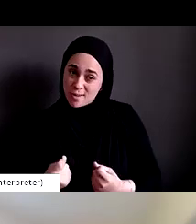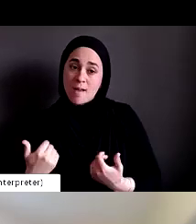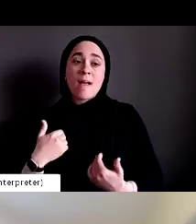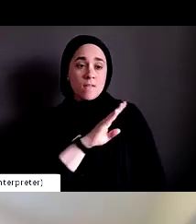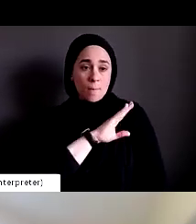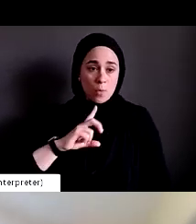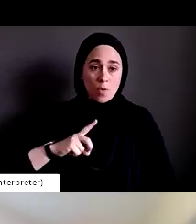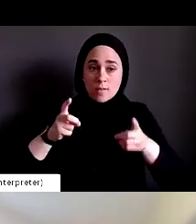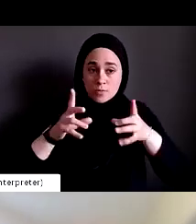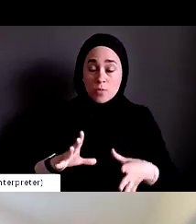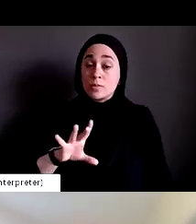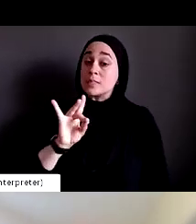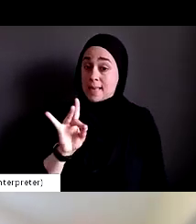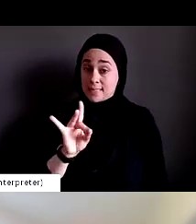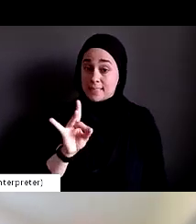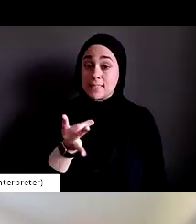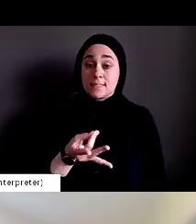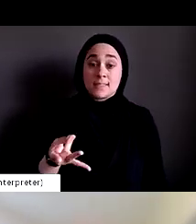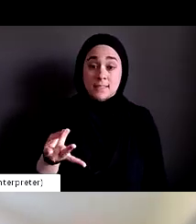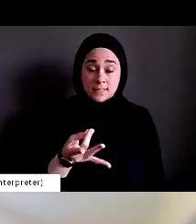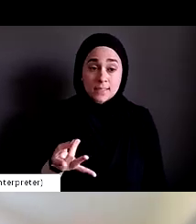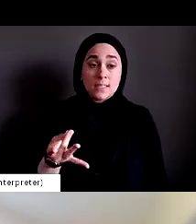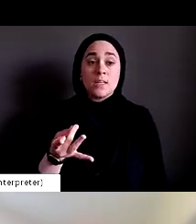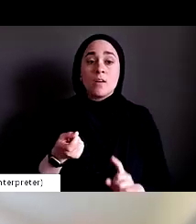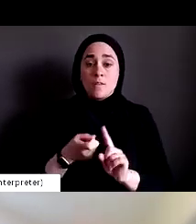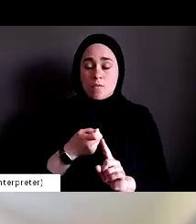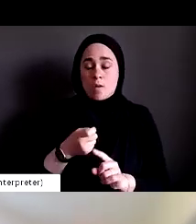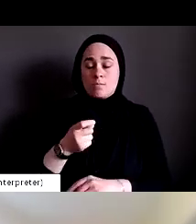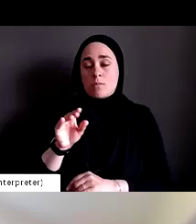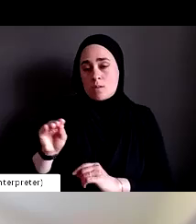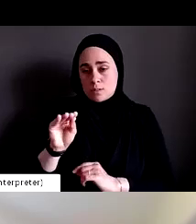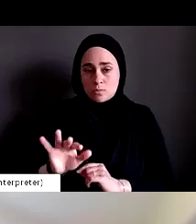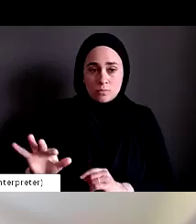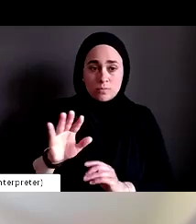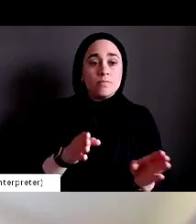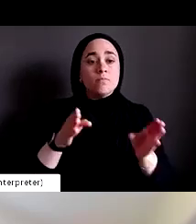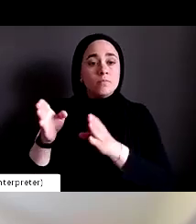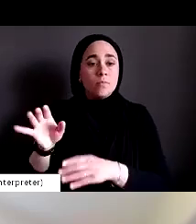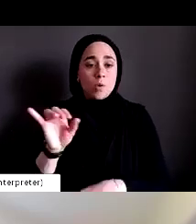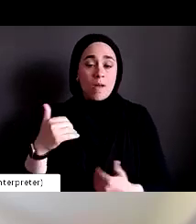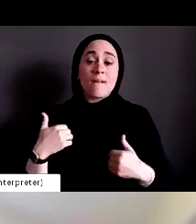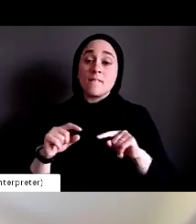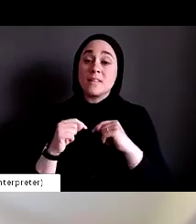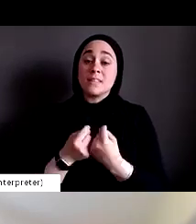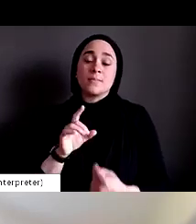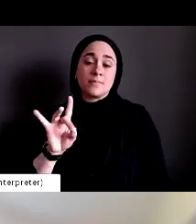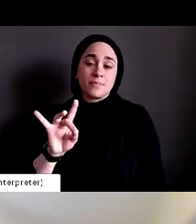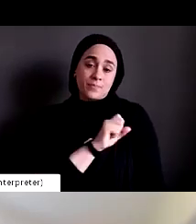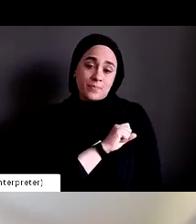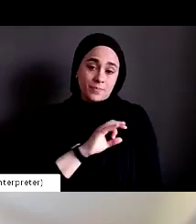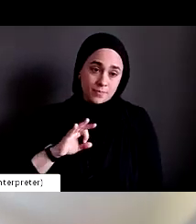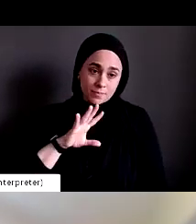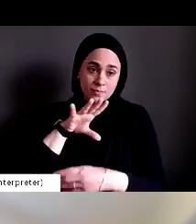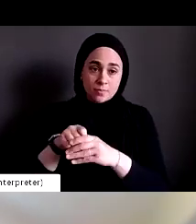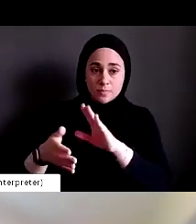8 individuals from across the province. We also have a team of 8 staff, including our administrator